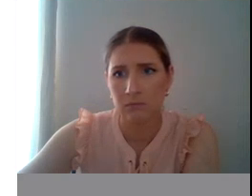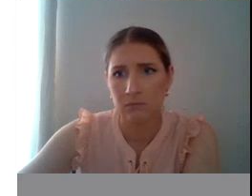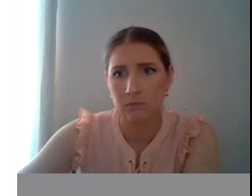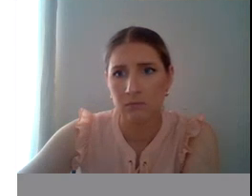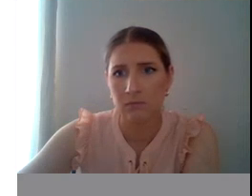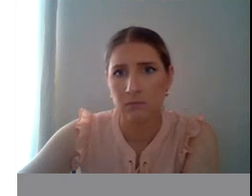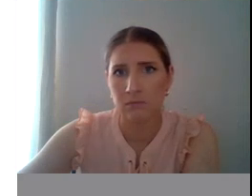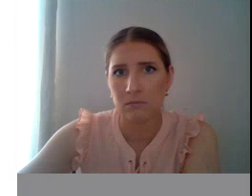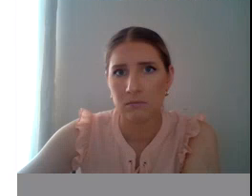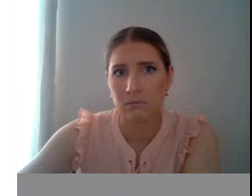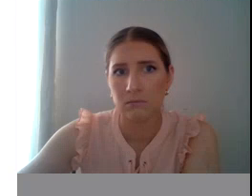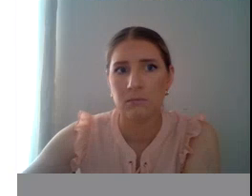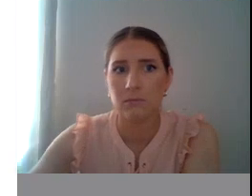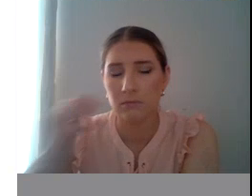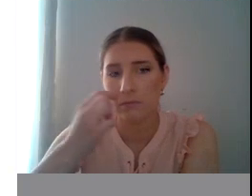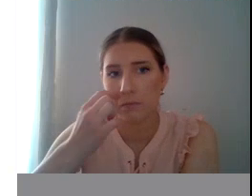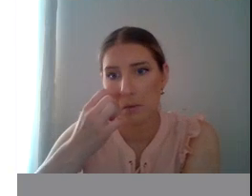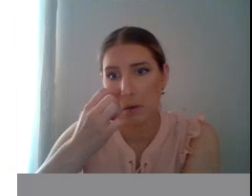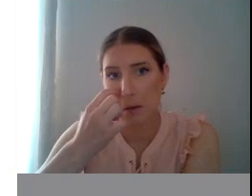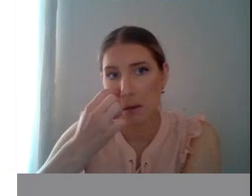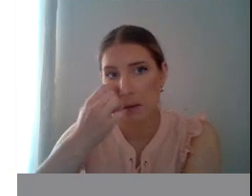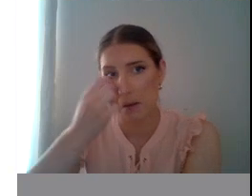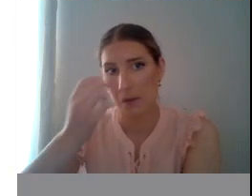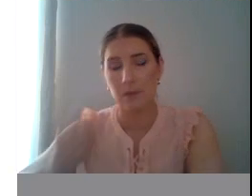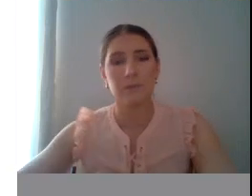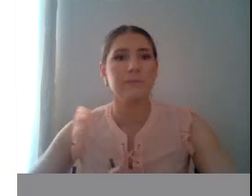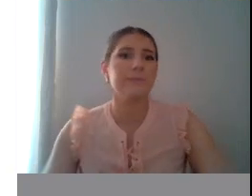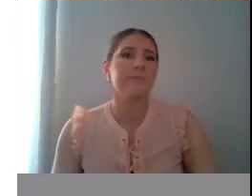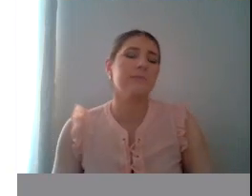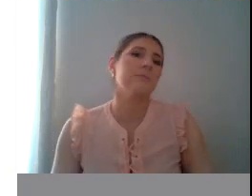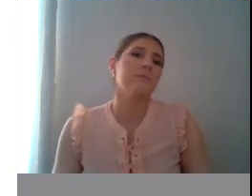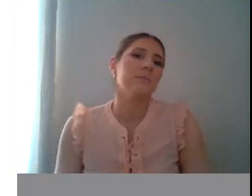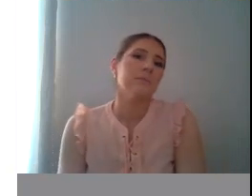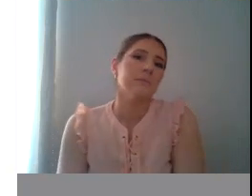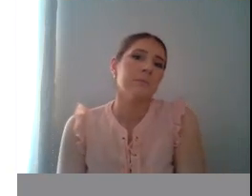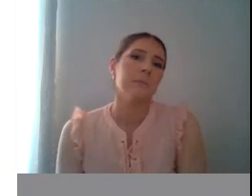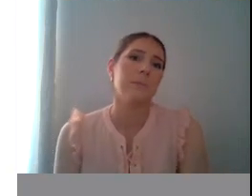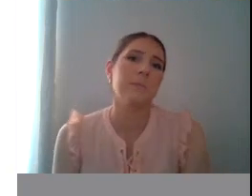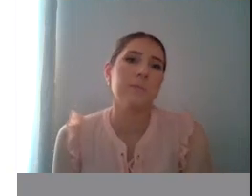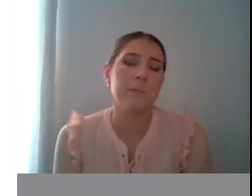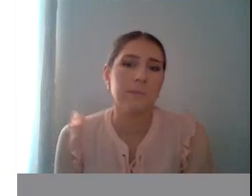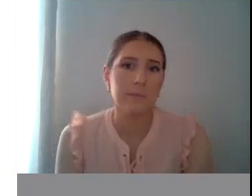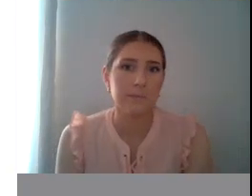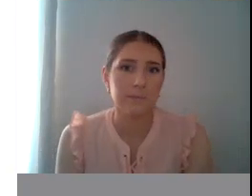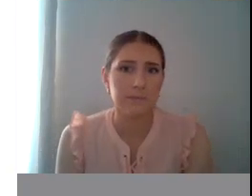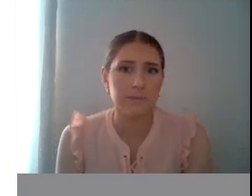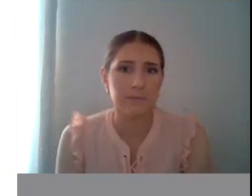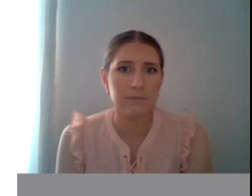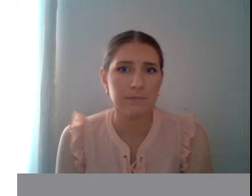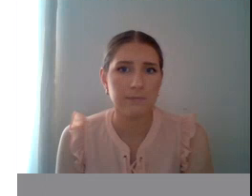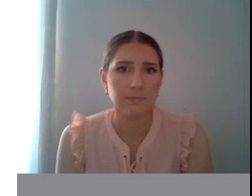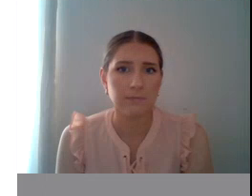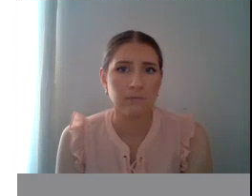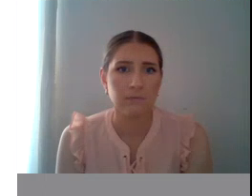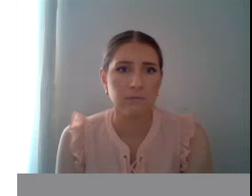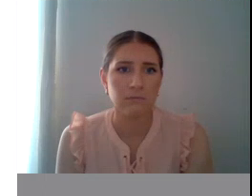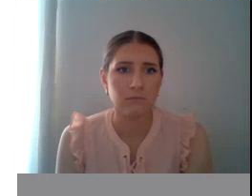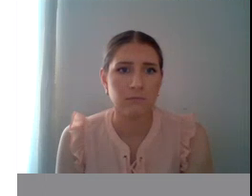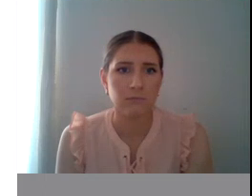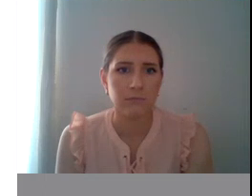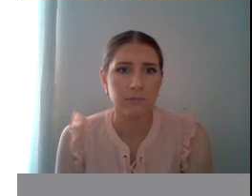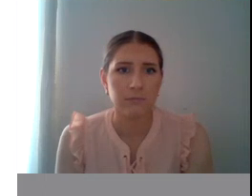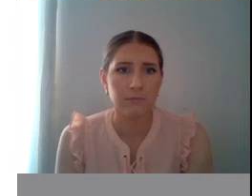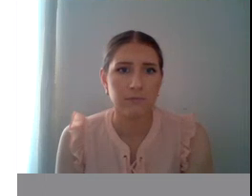maybe integrating, healthy eating and promoting physical activity as well. Along with, we really cannot isolate, physical activity, healthy